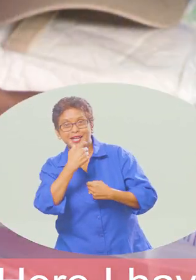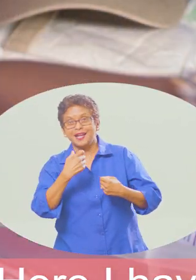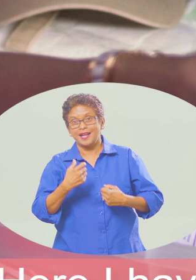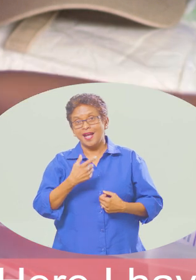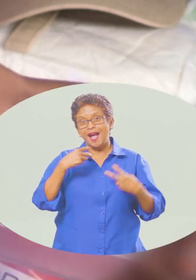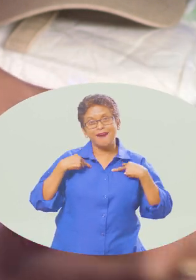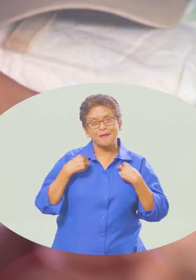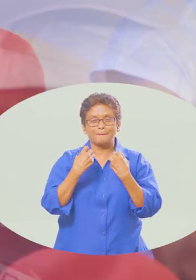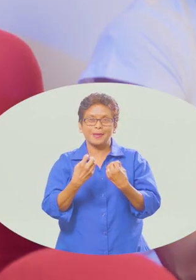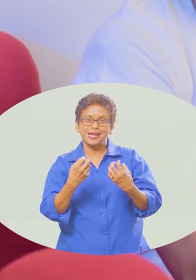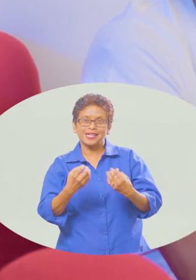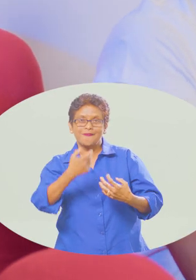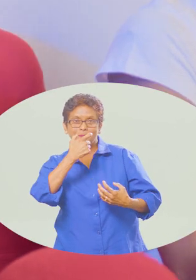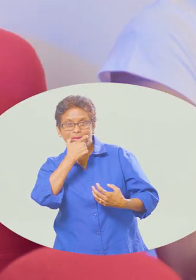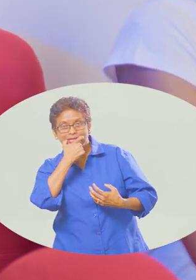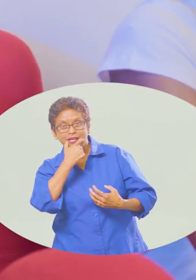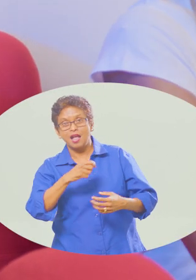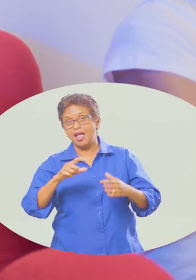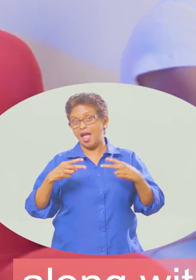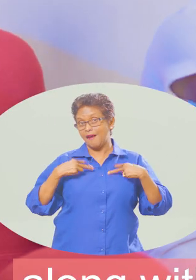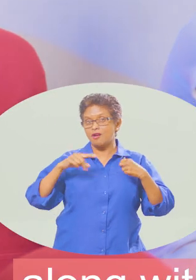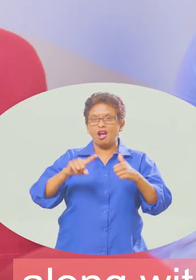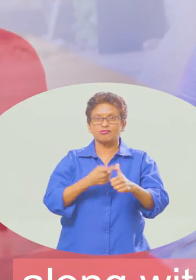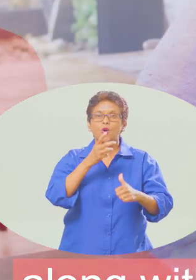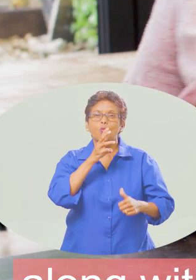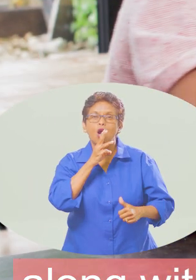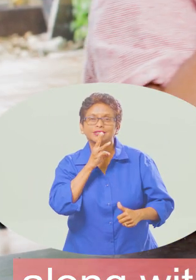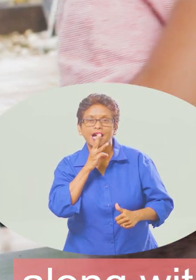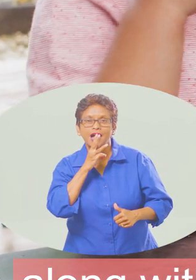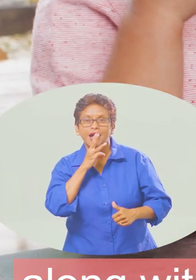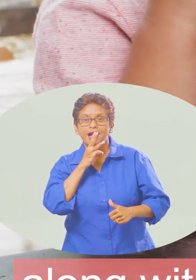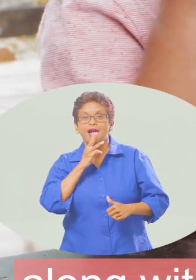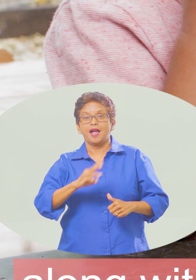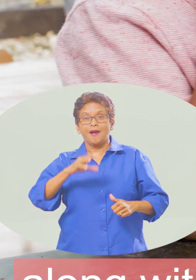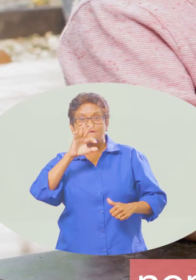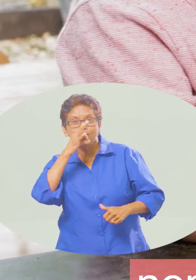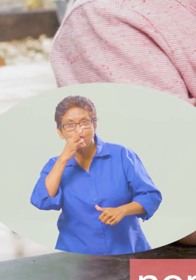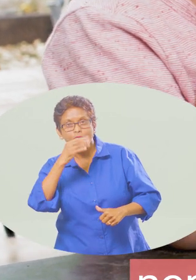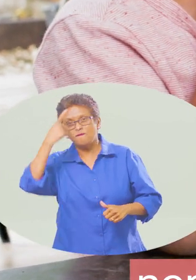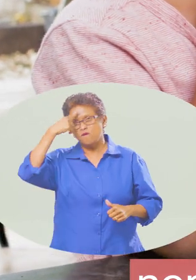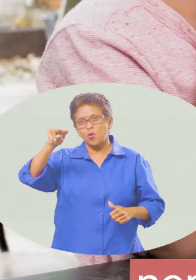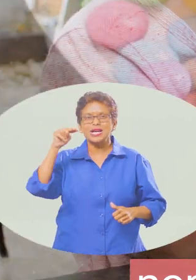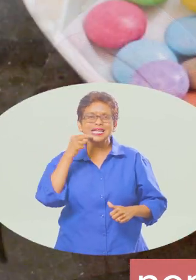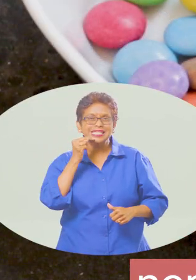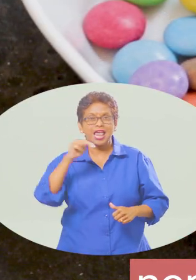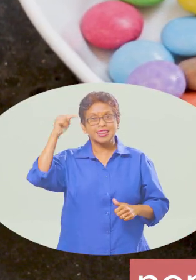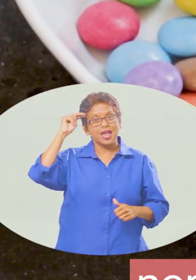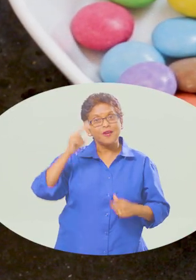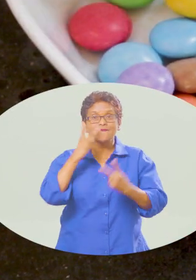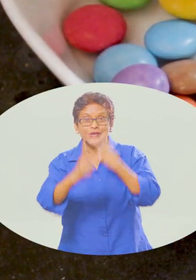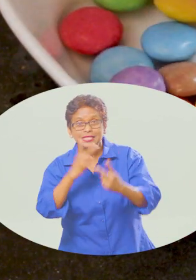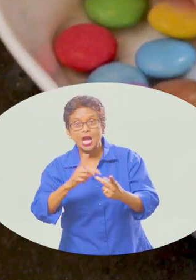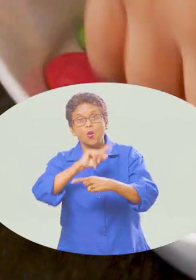I'm a biscuit lover, so I have plenty. Along with extra water and food for my nieces and nephews, just in case they